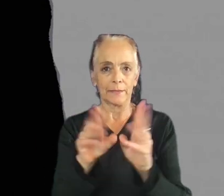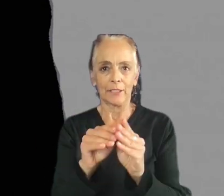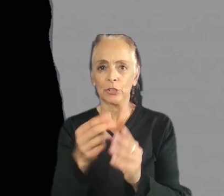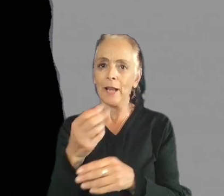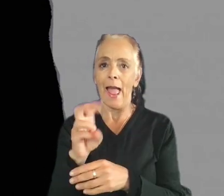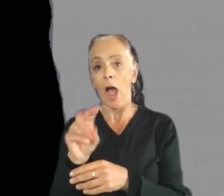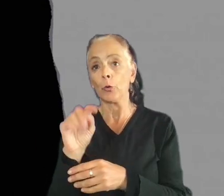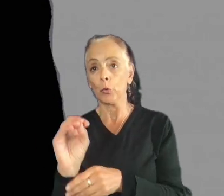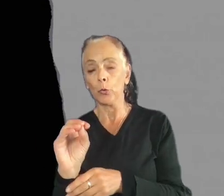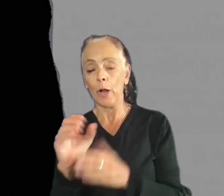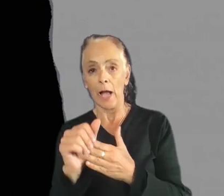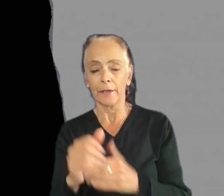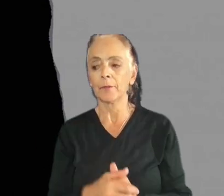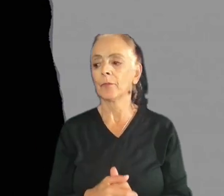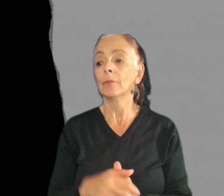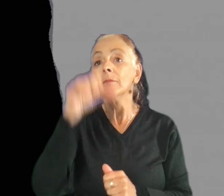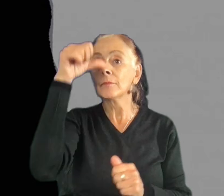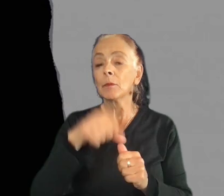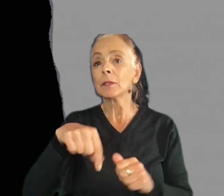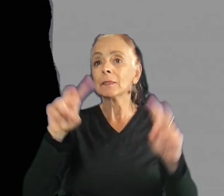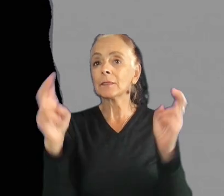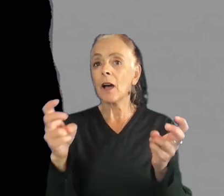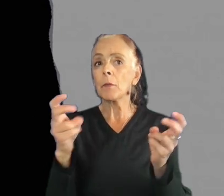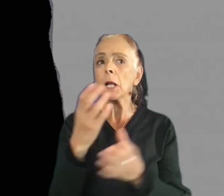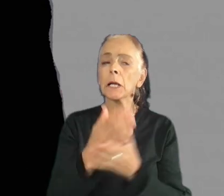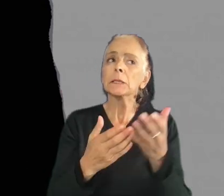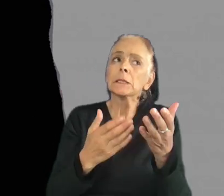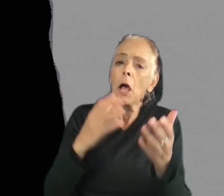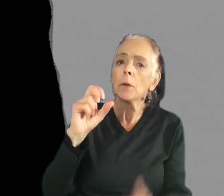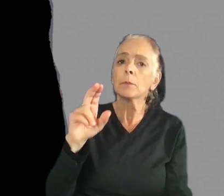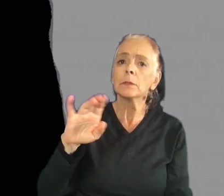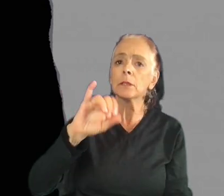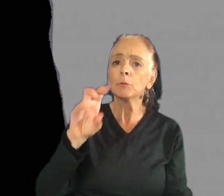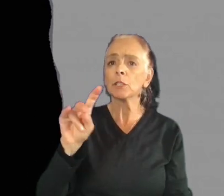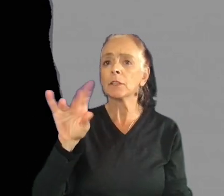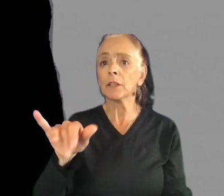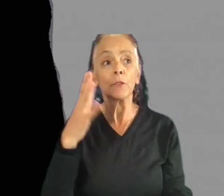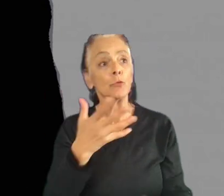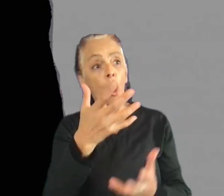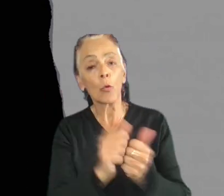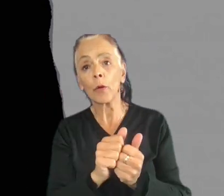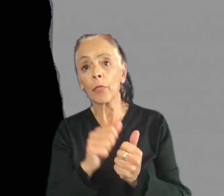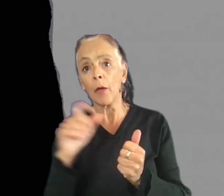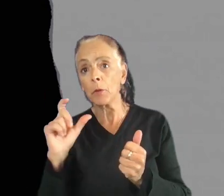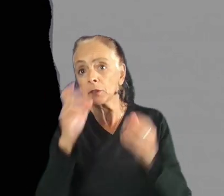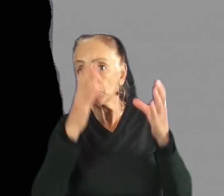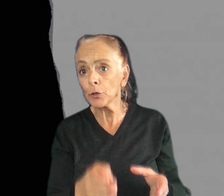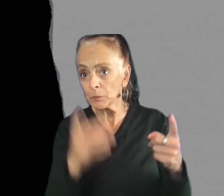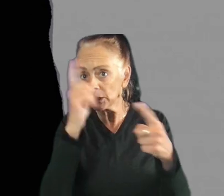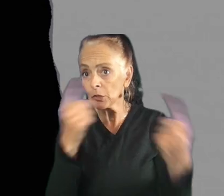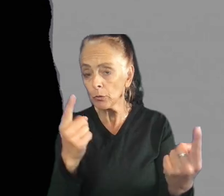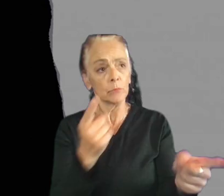guide. So please keep in mind that the topic has a certain degree of subjectivity. So if you speak to a Muslim and they disagree with a point, they're